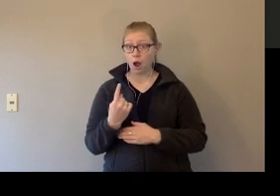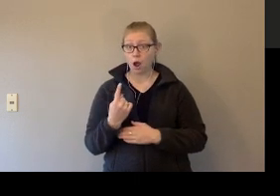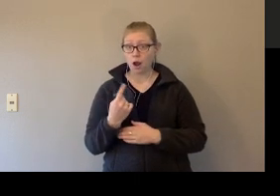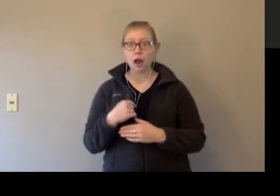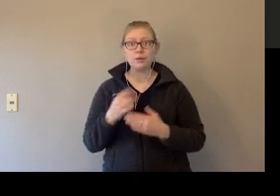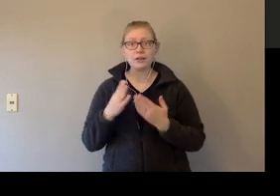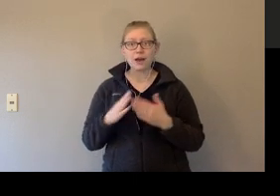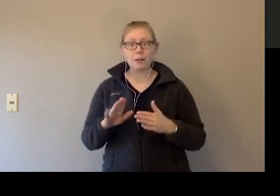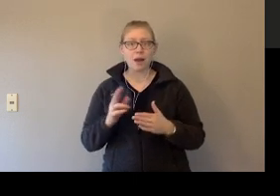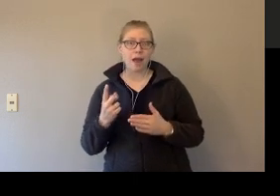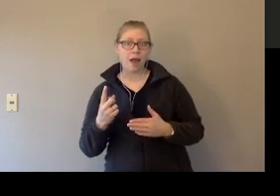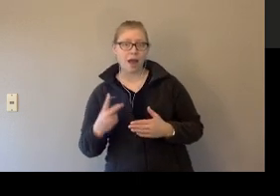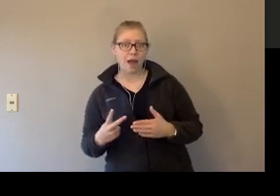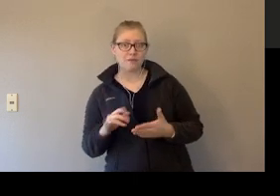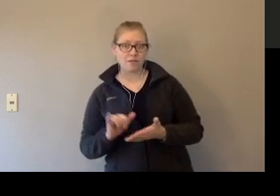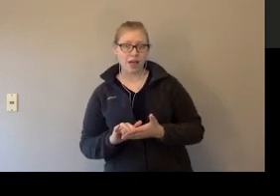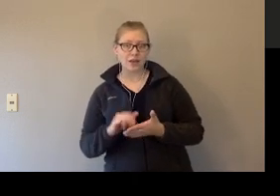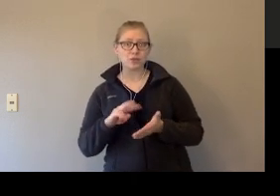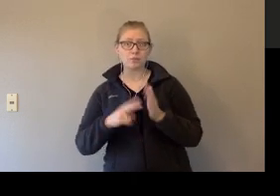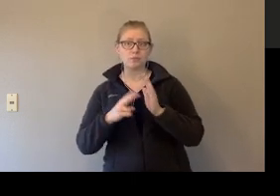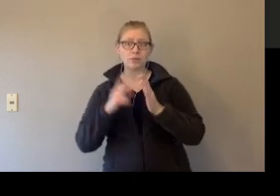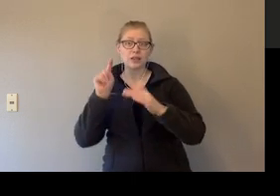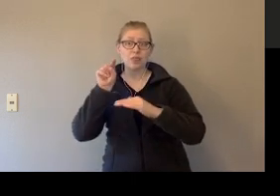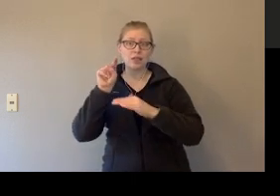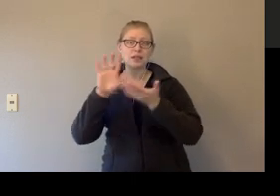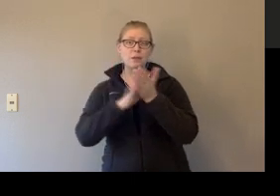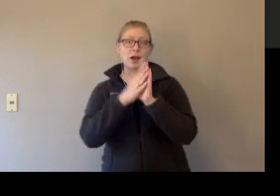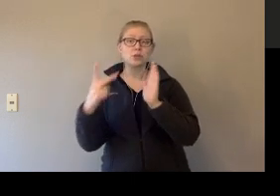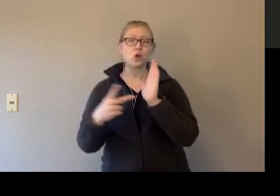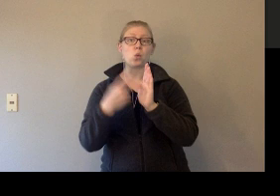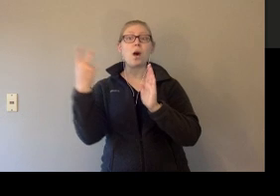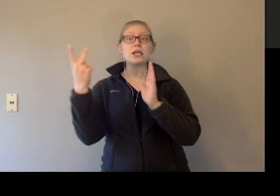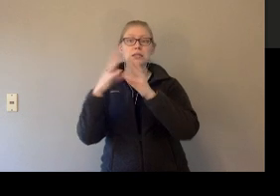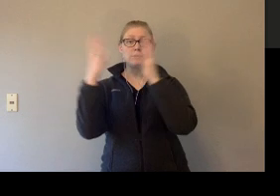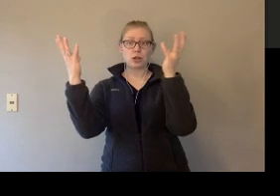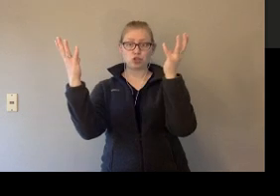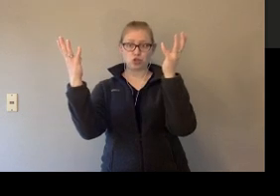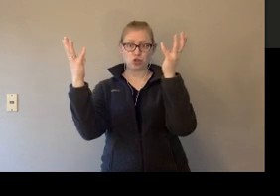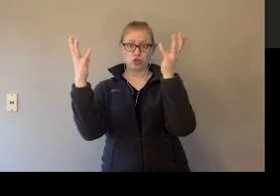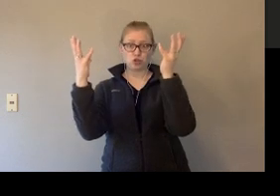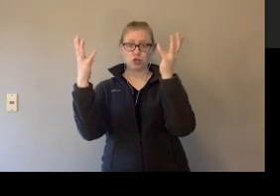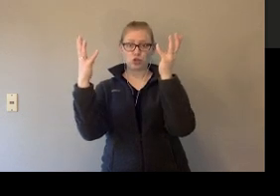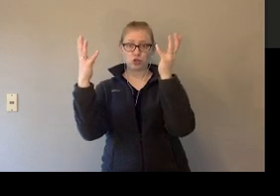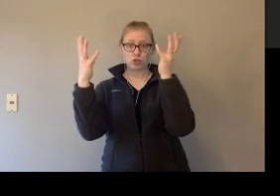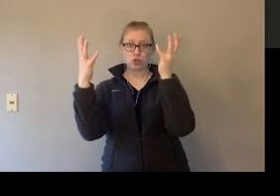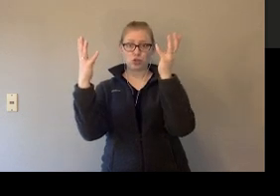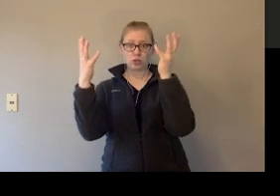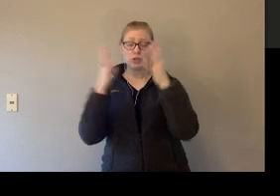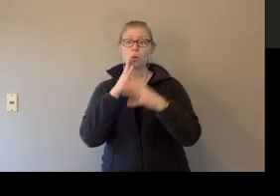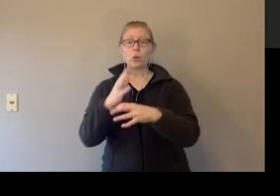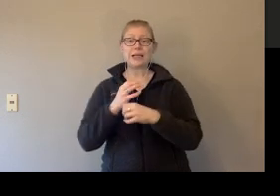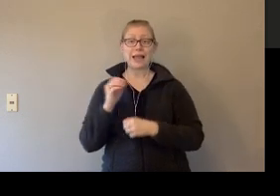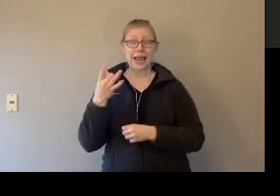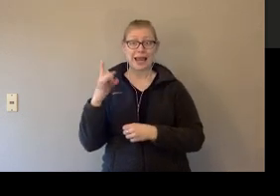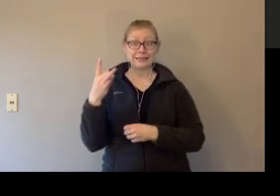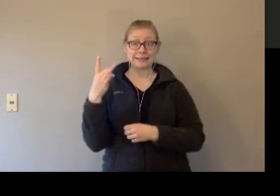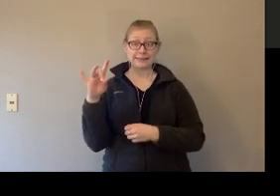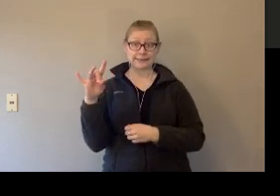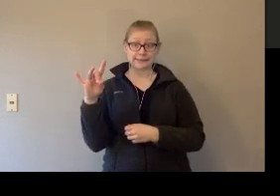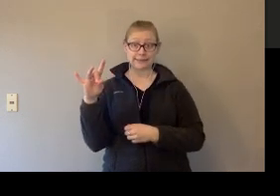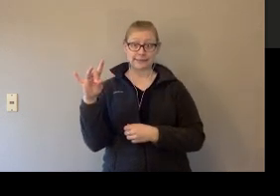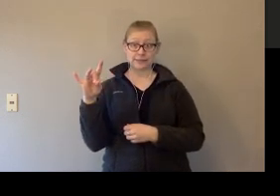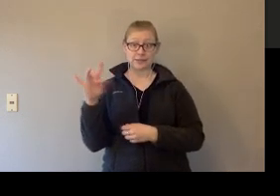as much. So if you take 9 divided by a half, you're going to get 18. So I'm going to